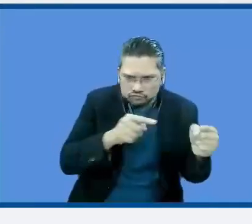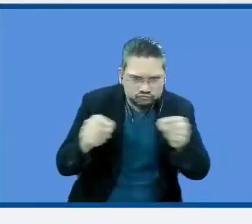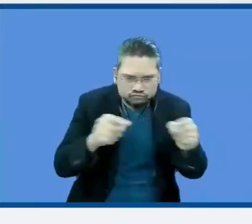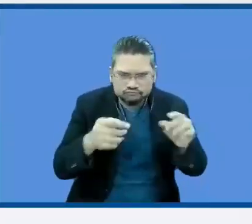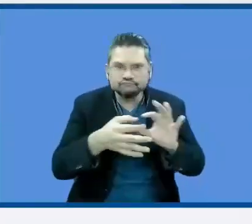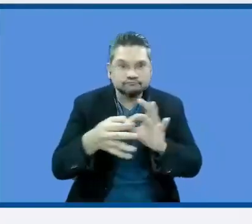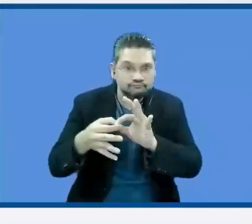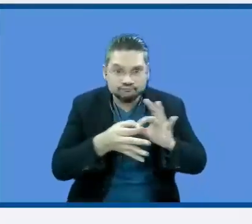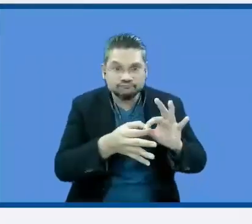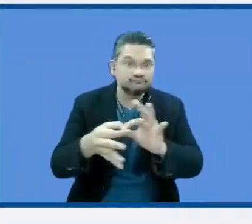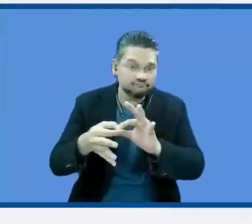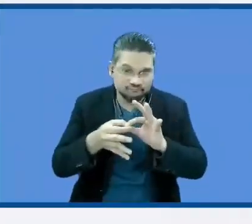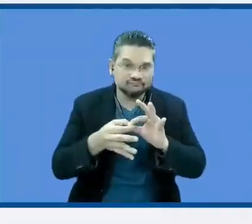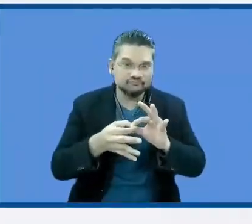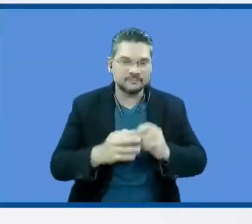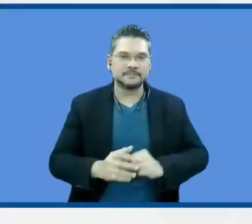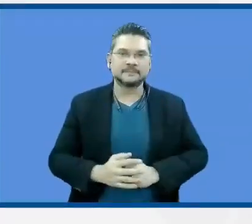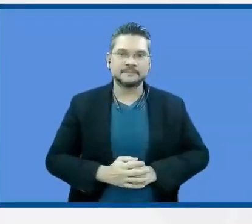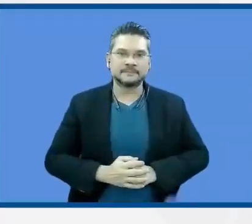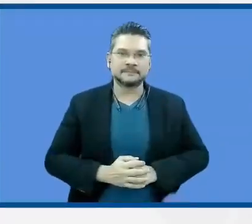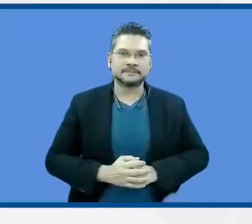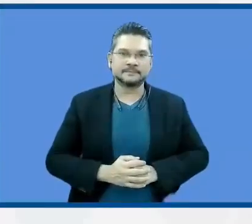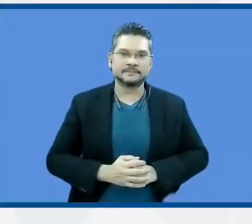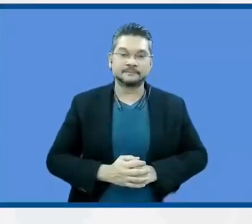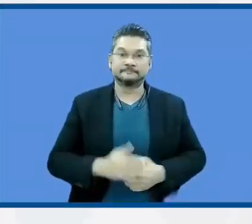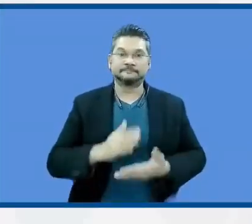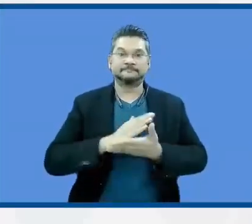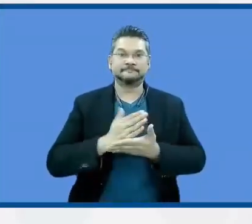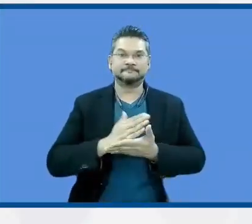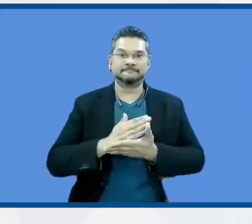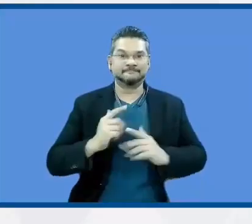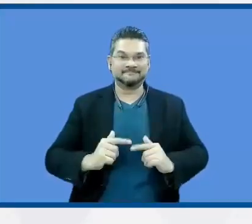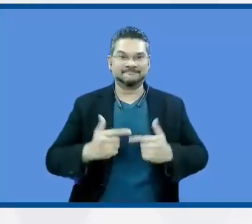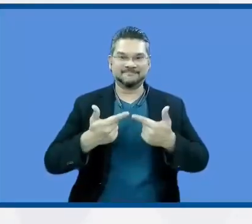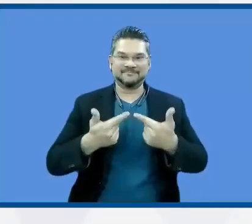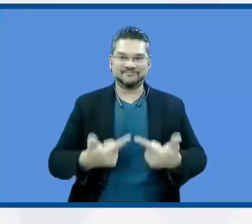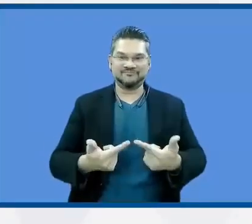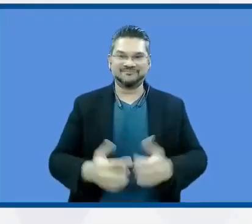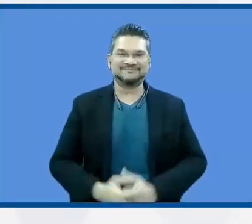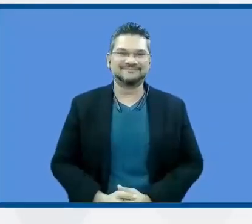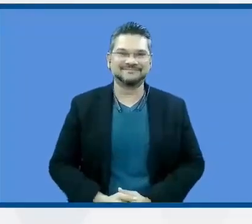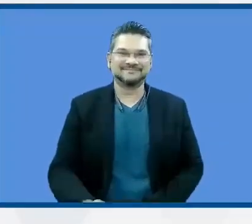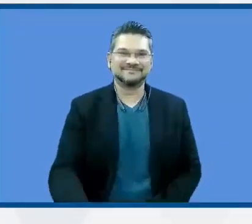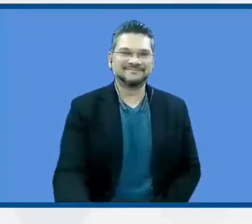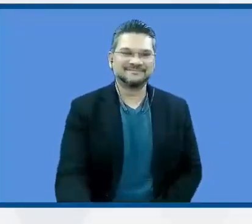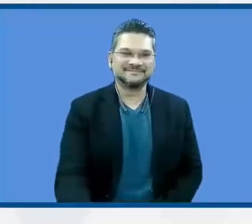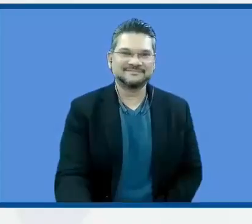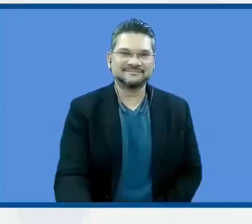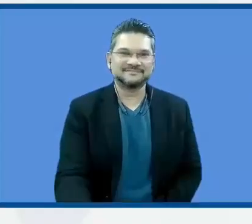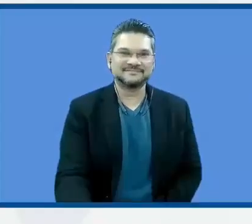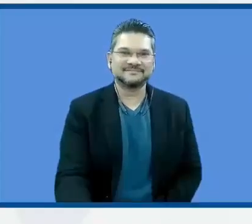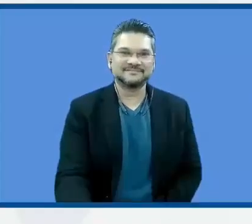that in the region, there is a major challenge of building and systematization of information